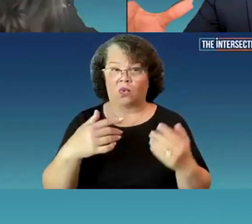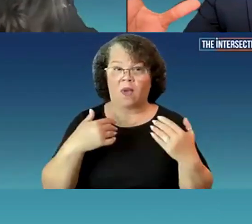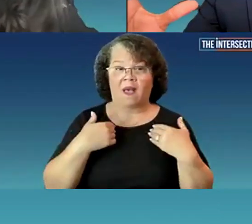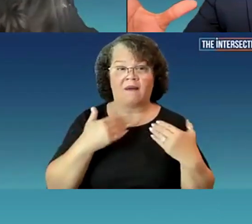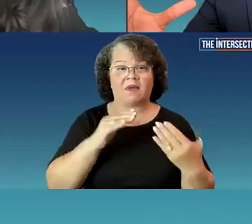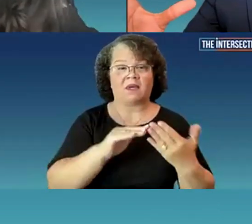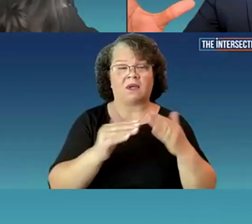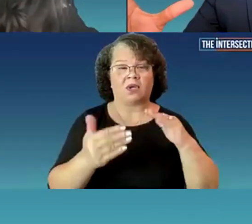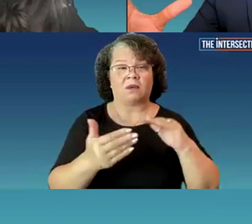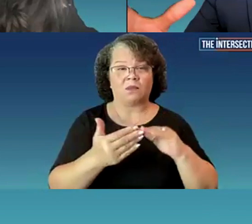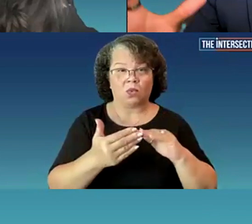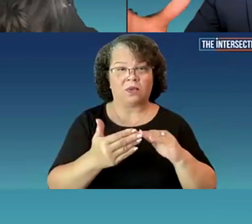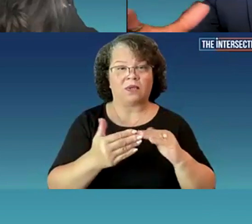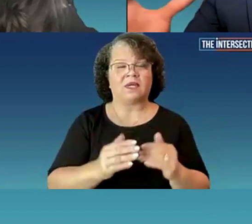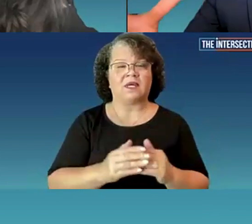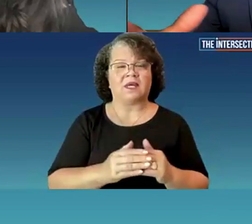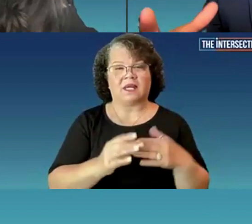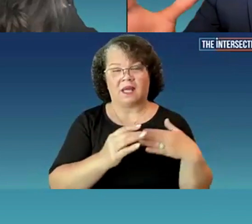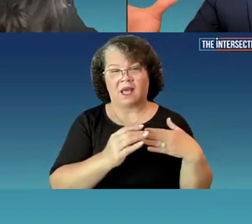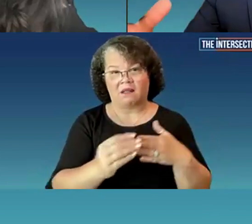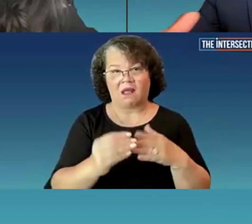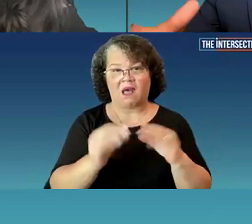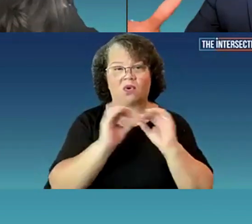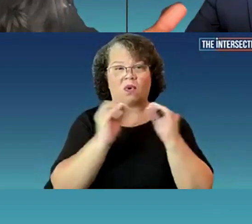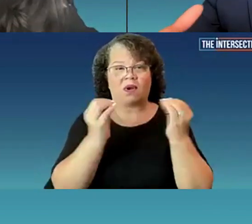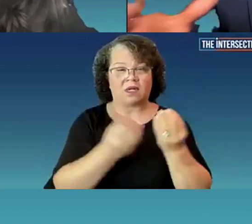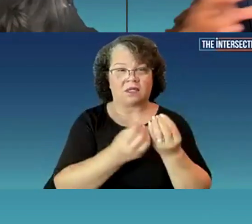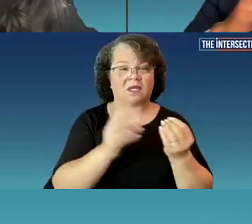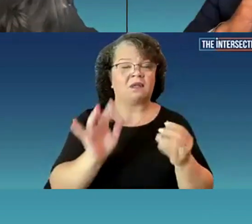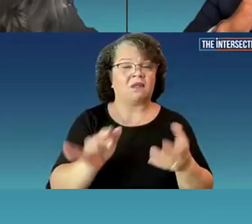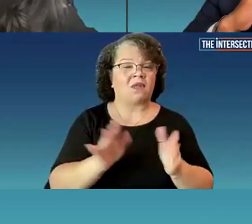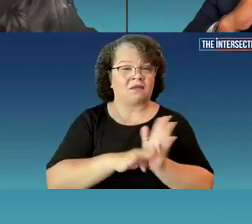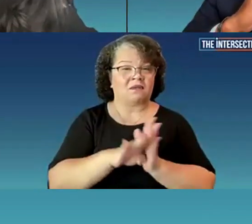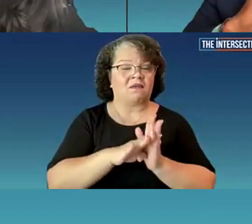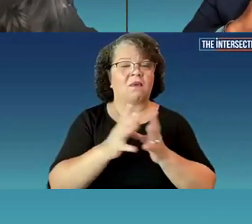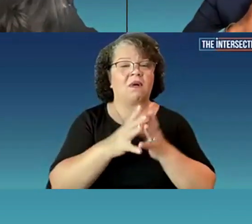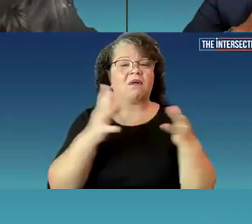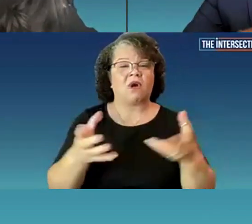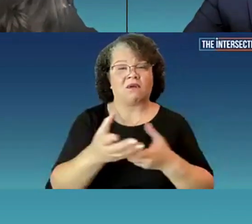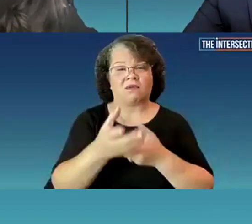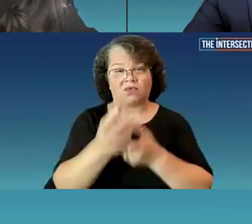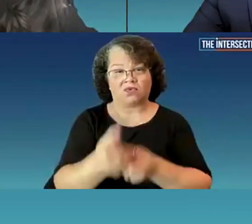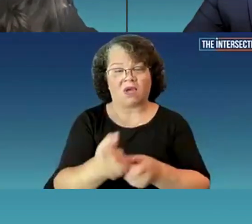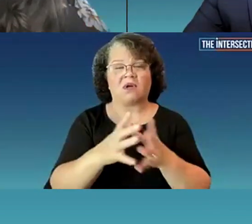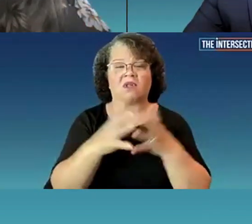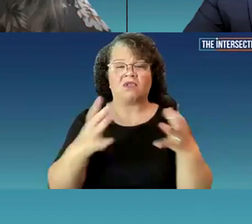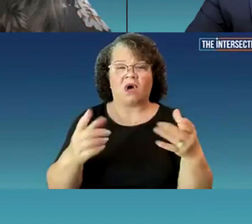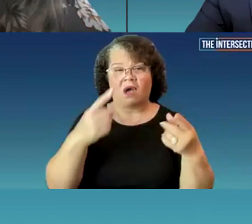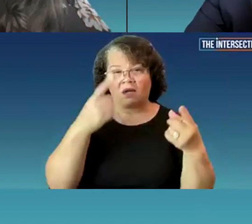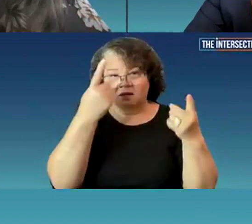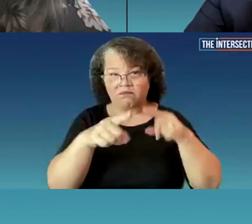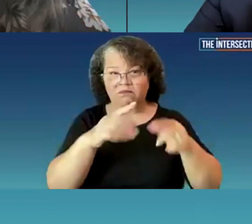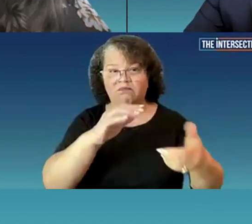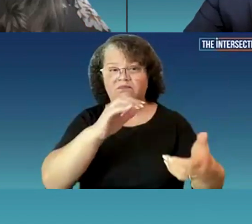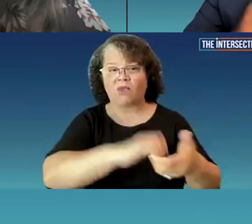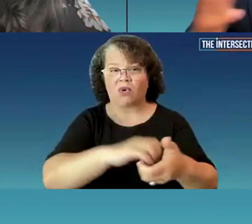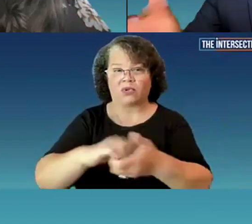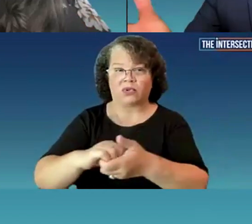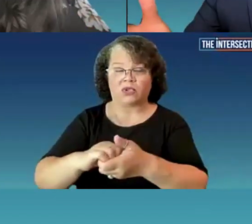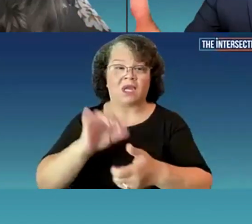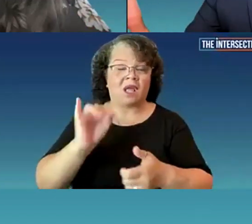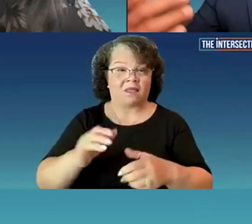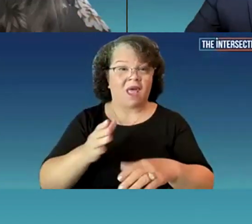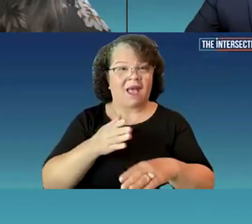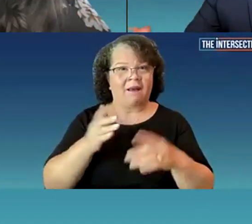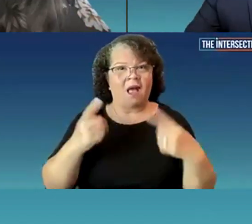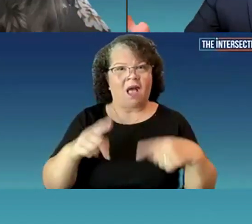community led organization that's built a lot of trust and a lot of partnership. And so, and this has happened over time. So I want to